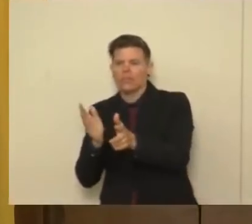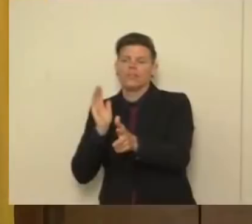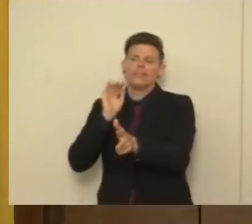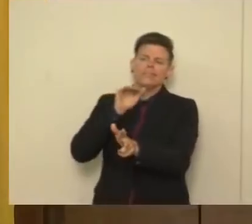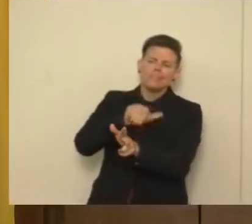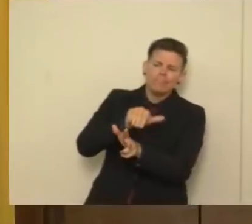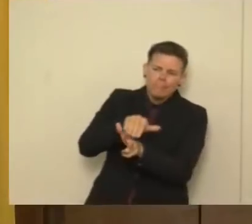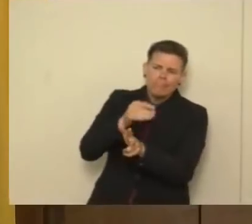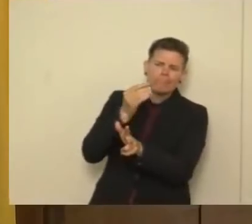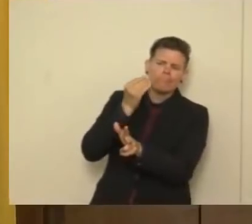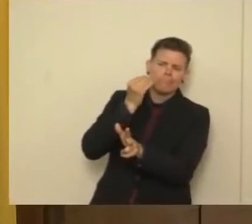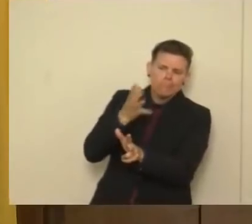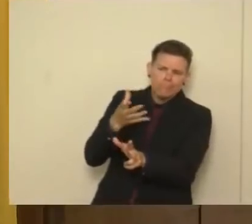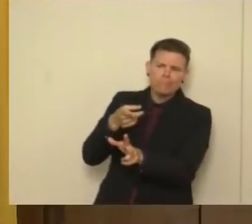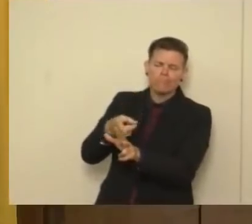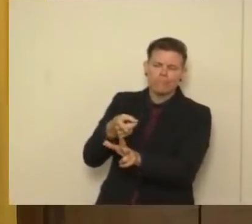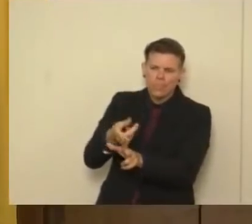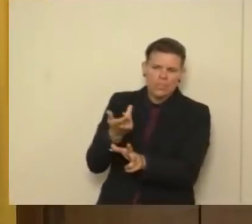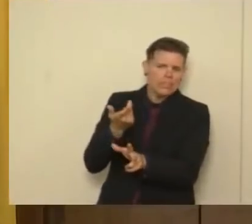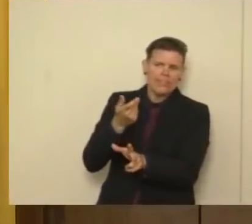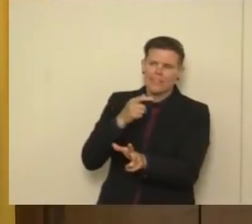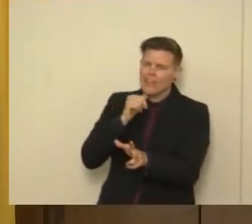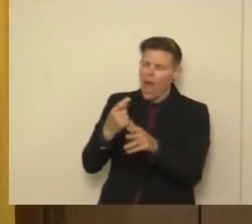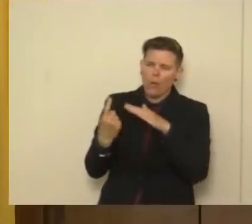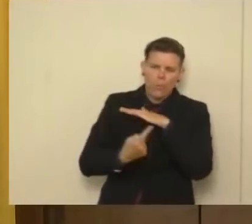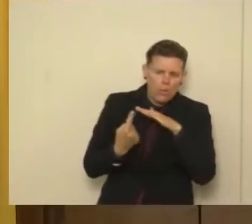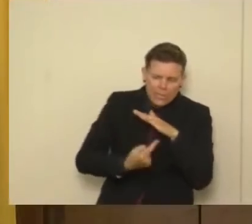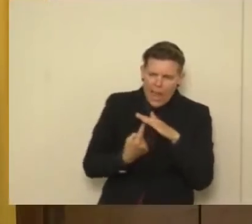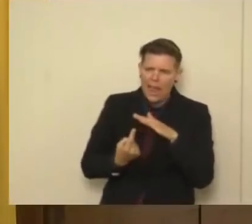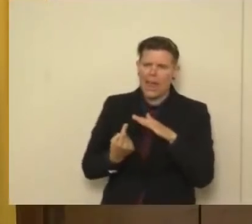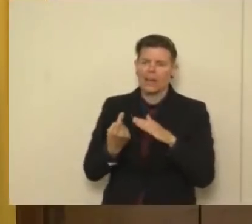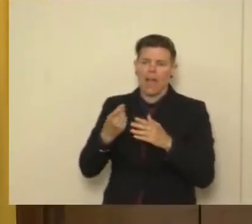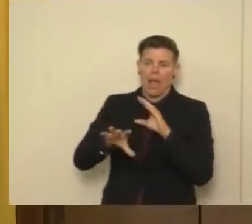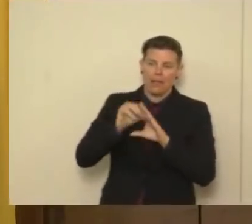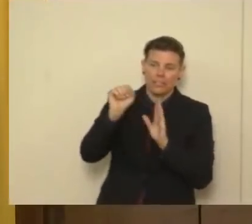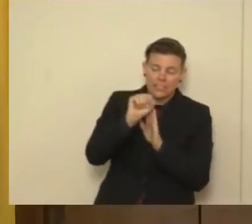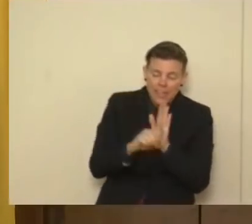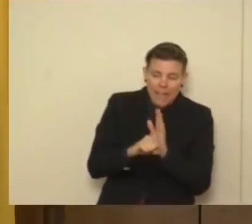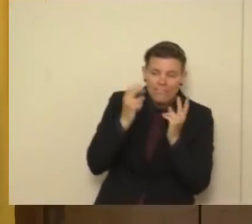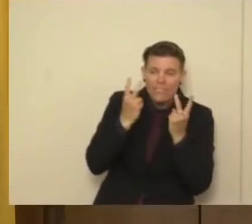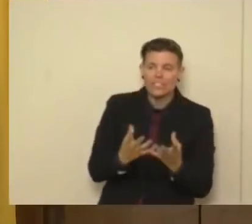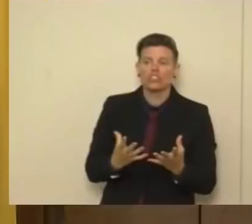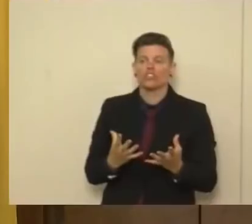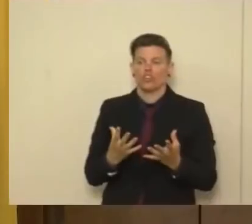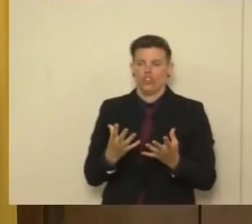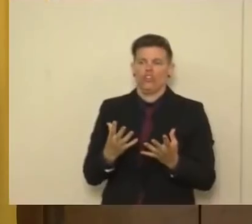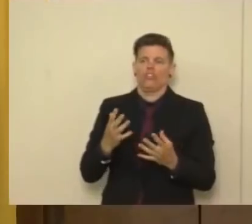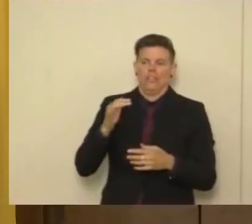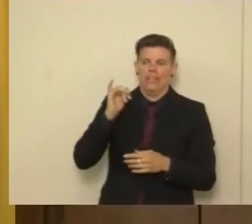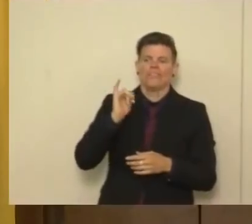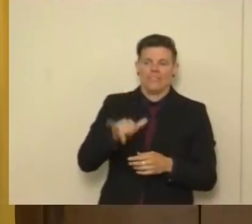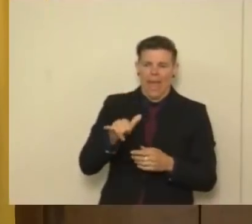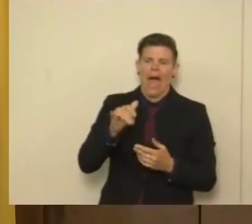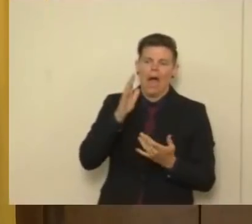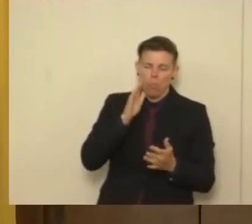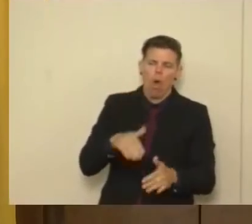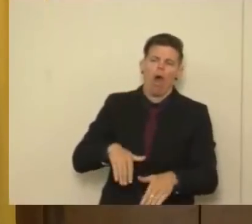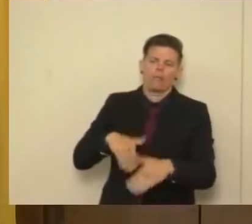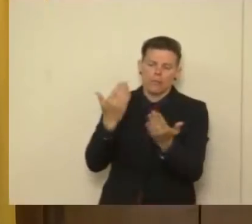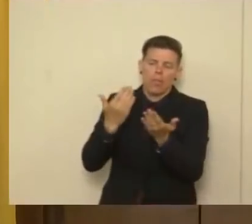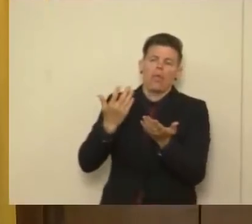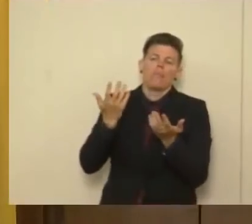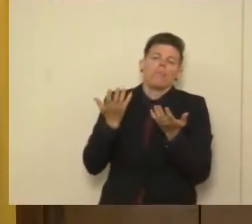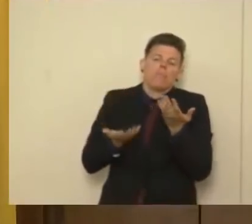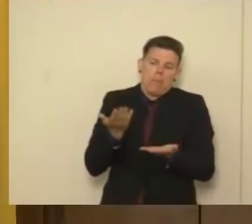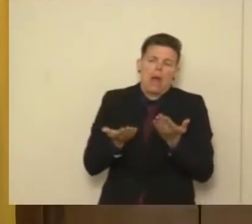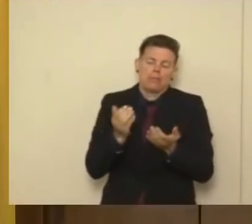you're in public and you're not quarantined, you're an out-of-state visitor, those are going to be conversations that could be citable. So that was